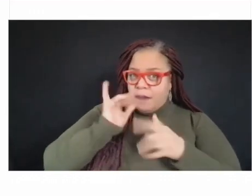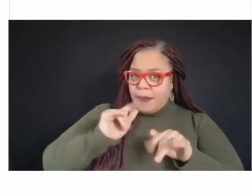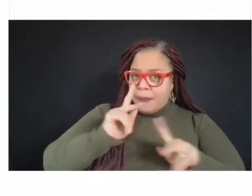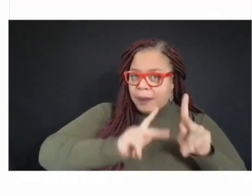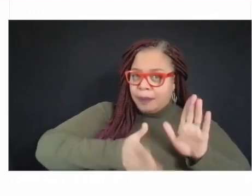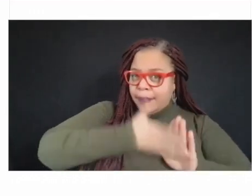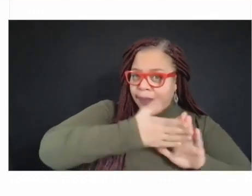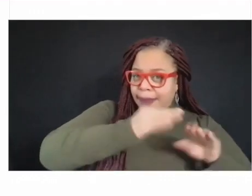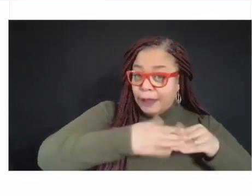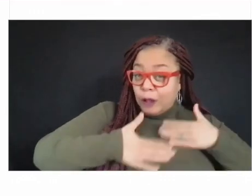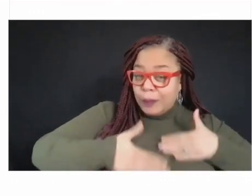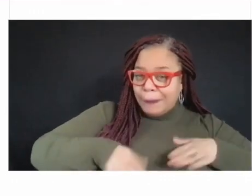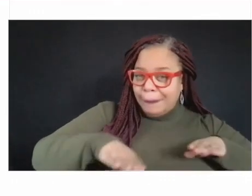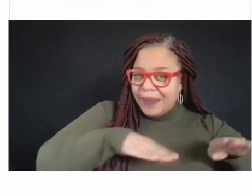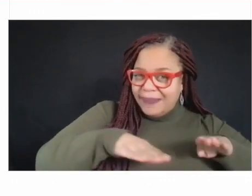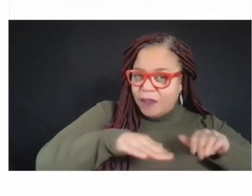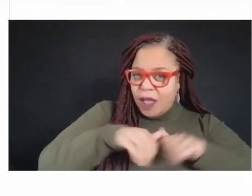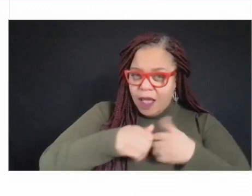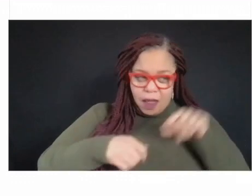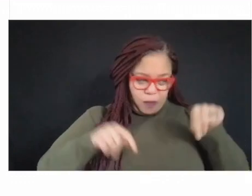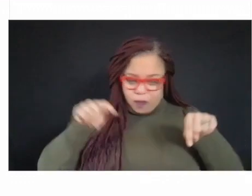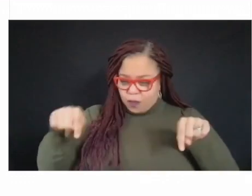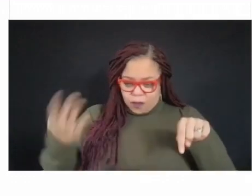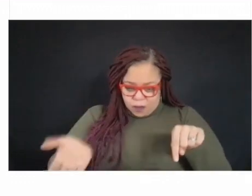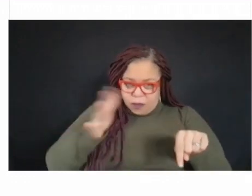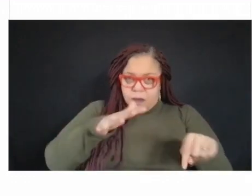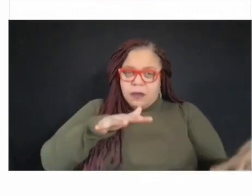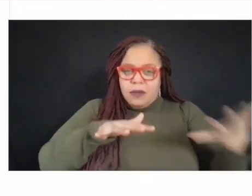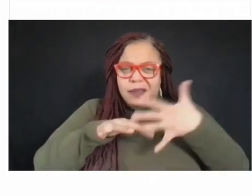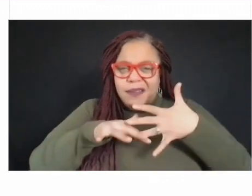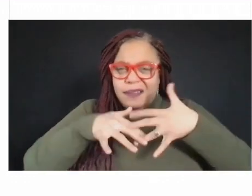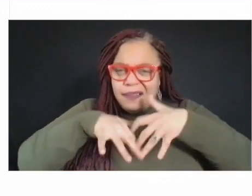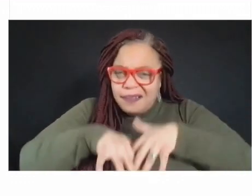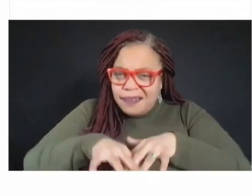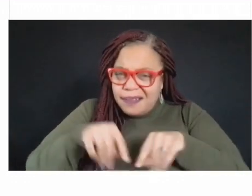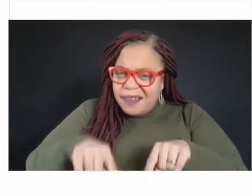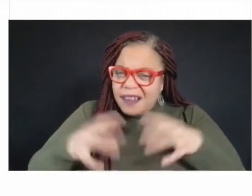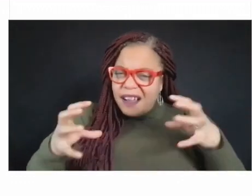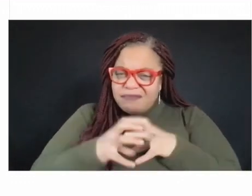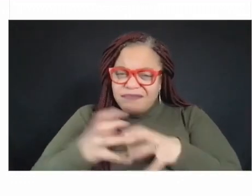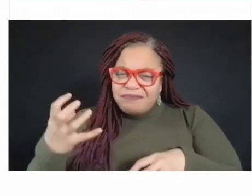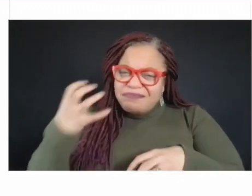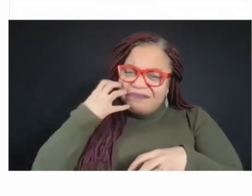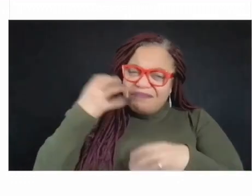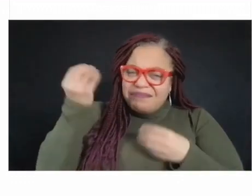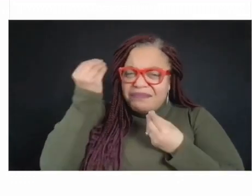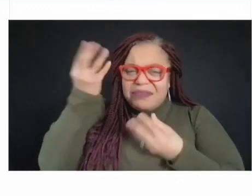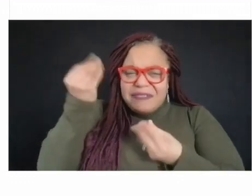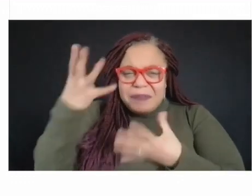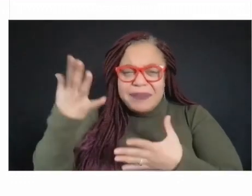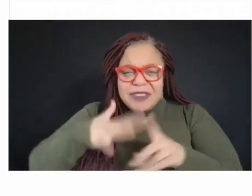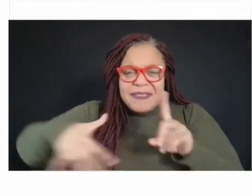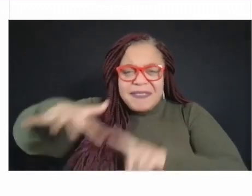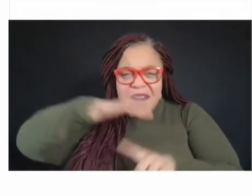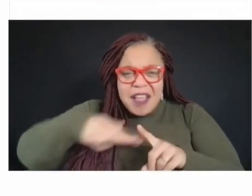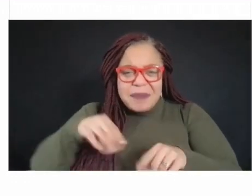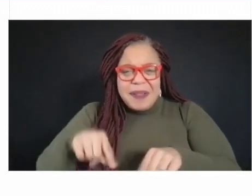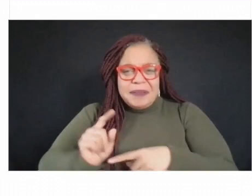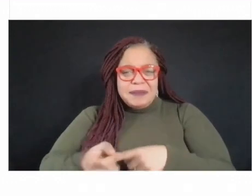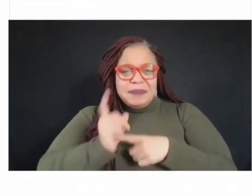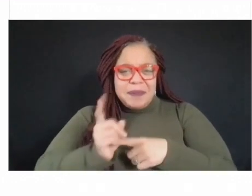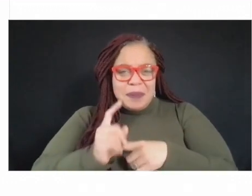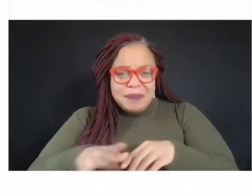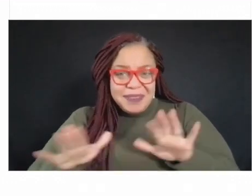in this very dense information environment at the moment. What's challenging about that, and shifting gears a little bit, is